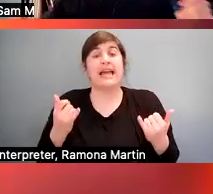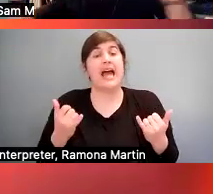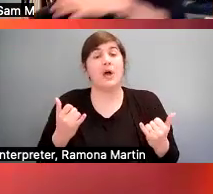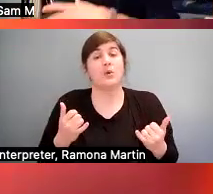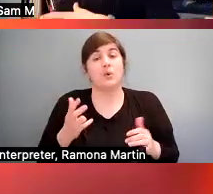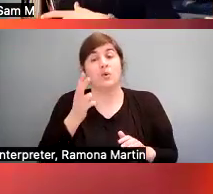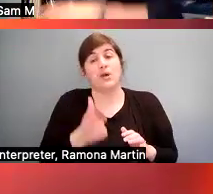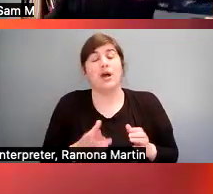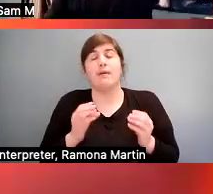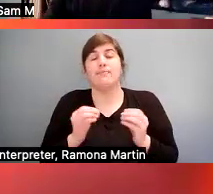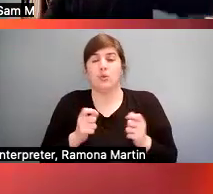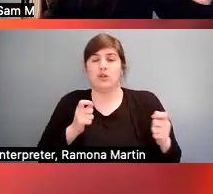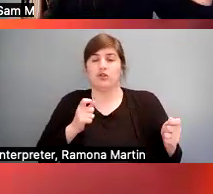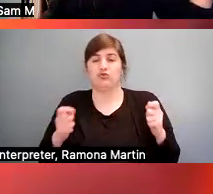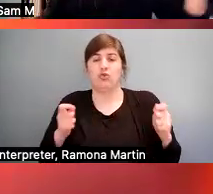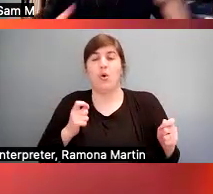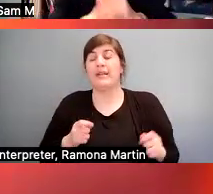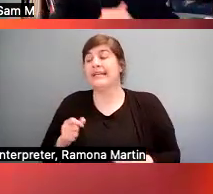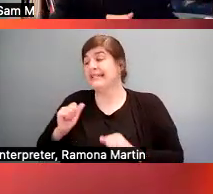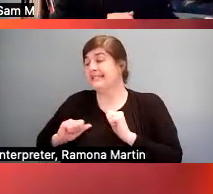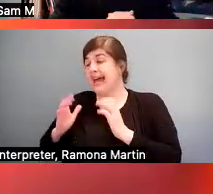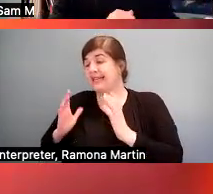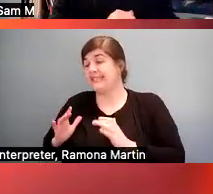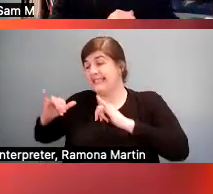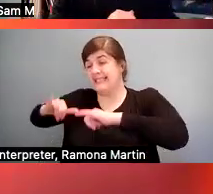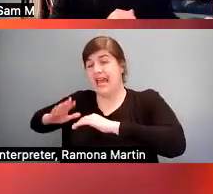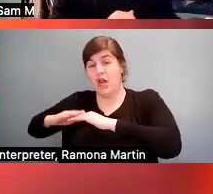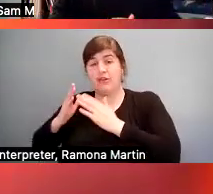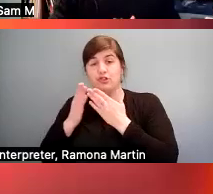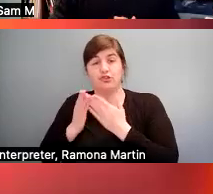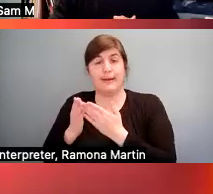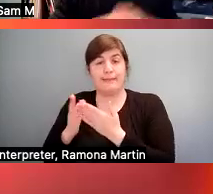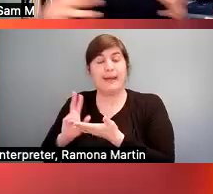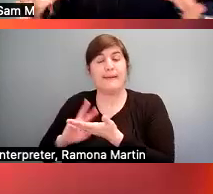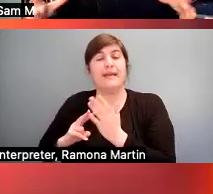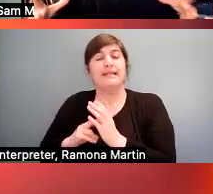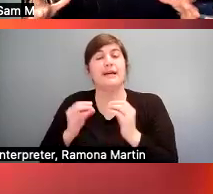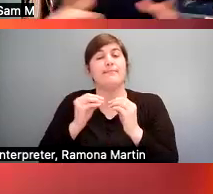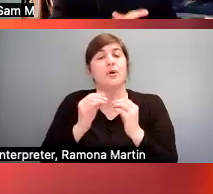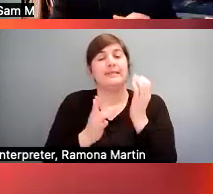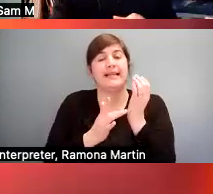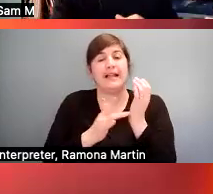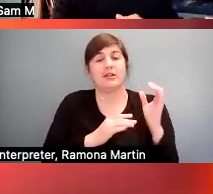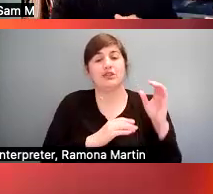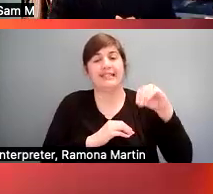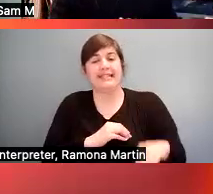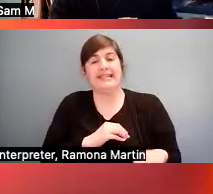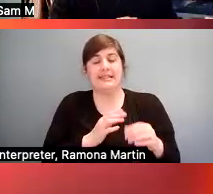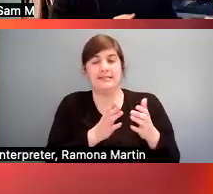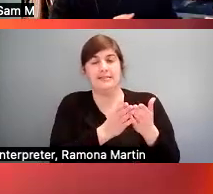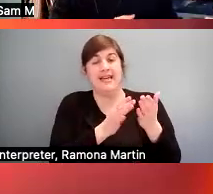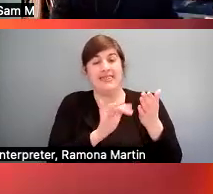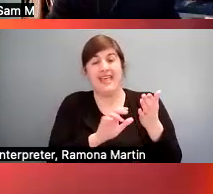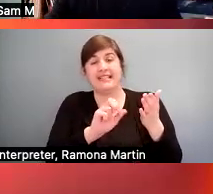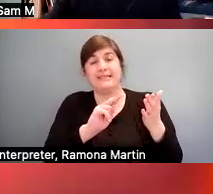more remotely controlled from the scientists on the ship. Hmm. And so that allows more technology inside the submersible, and it also makes it a